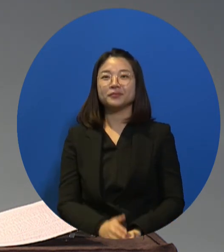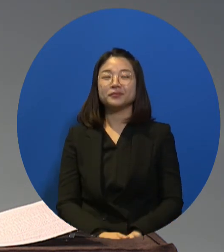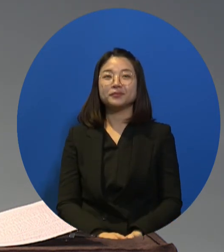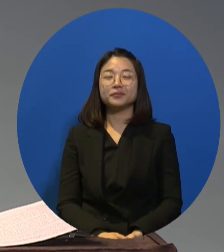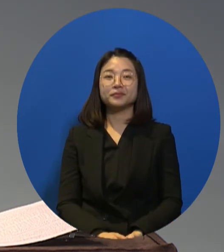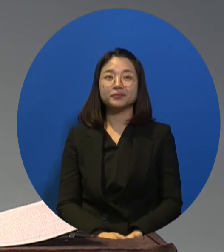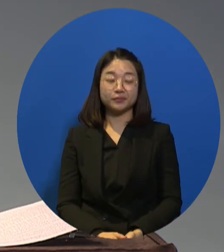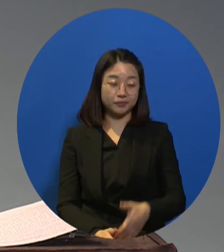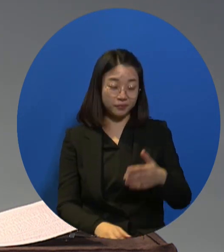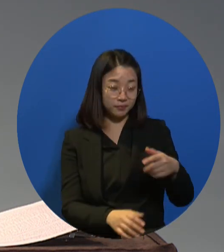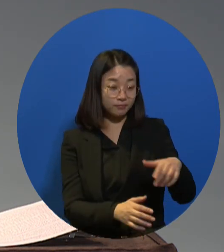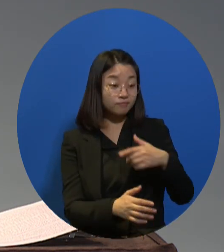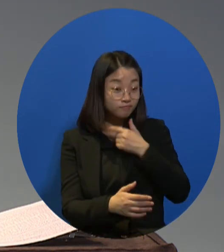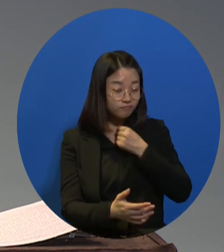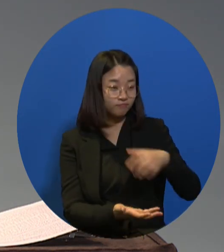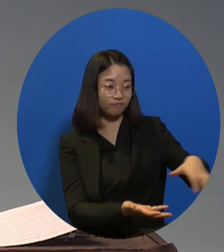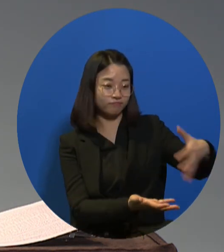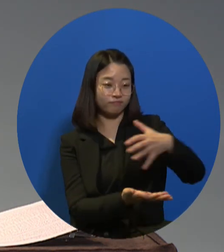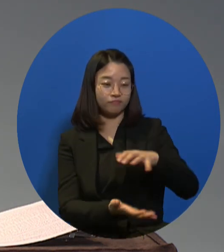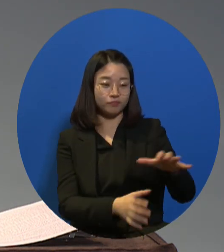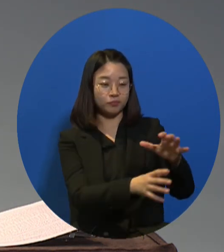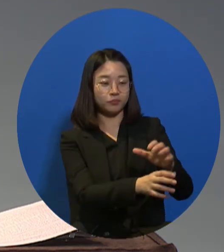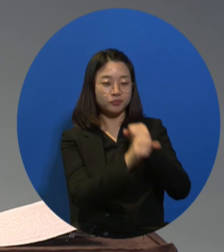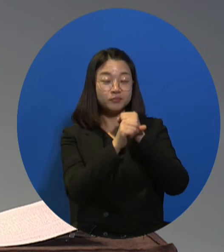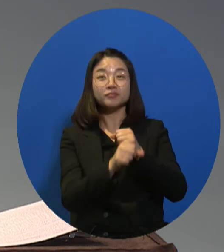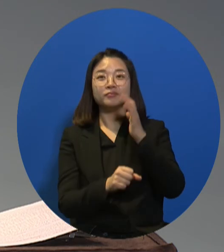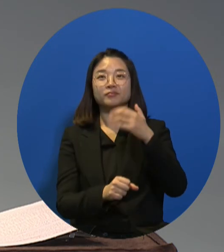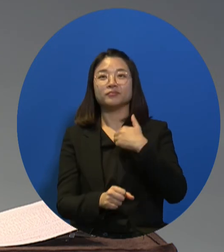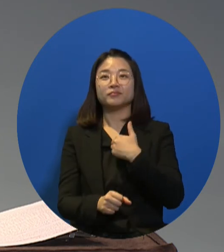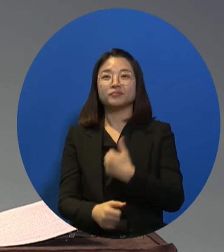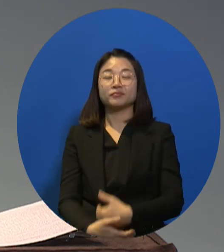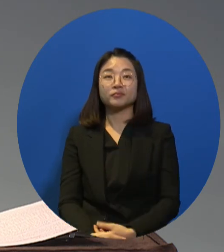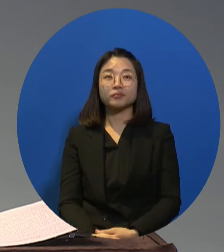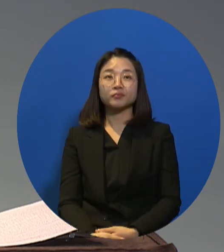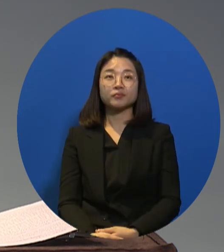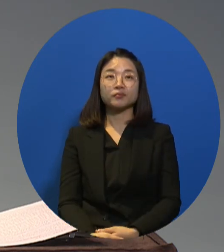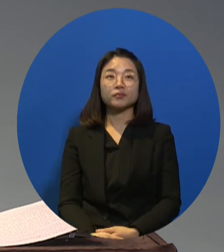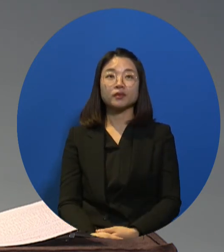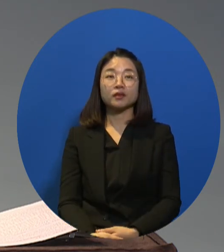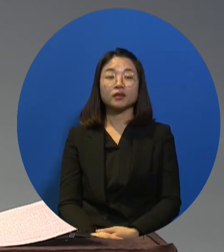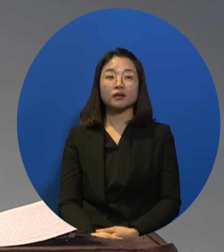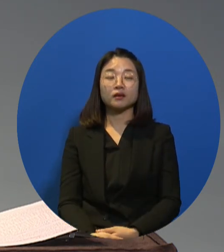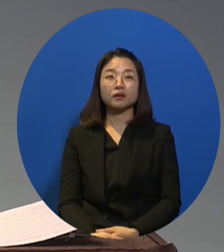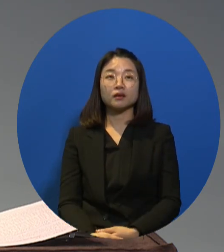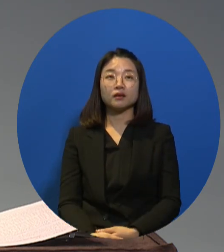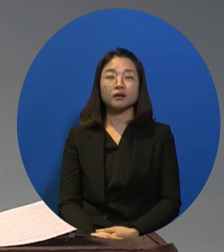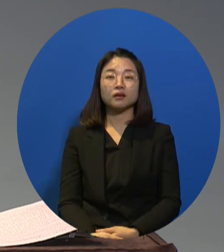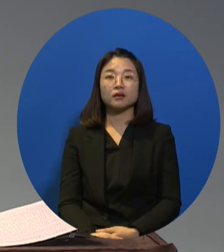what possible roles we can play, and we have to try to reach a conclusion.